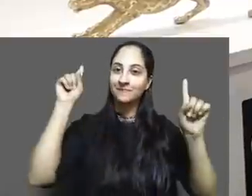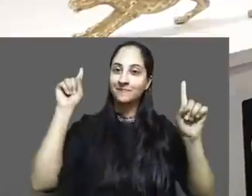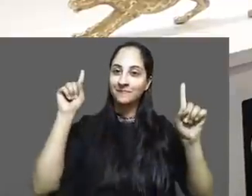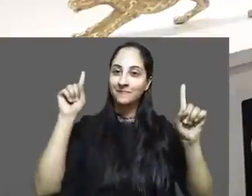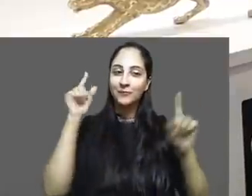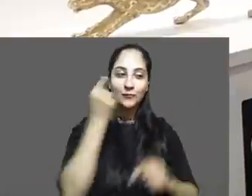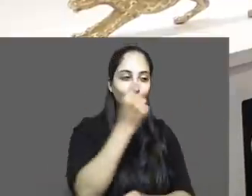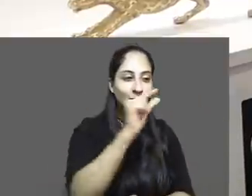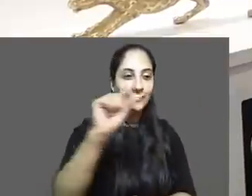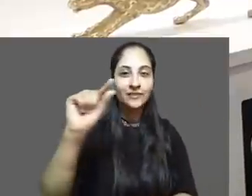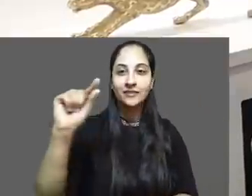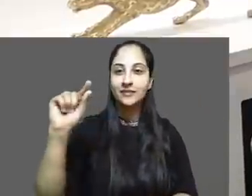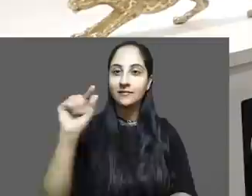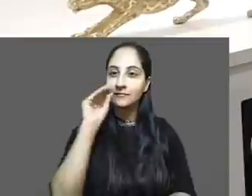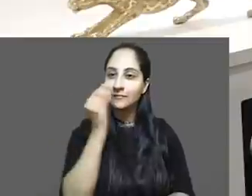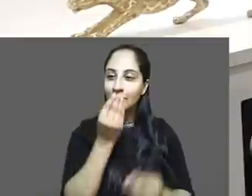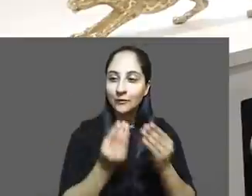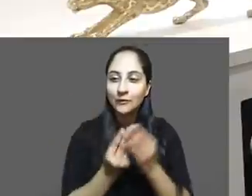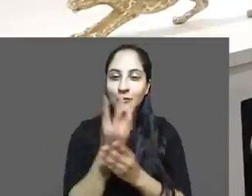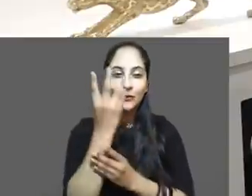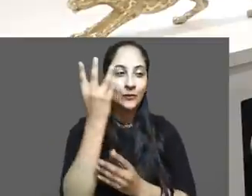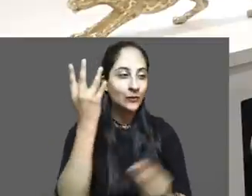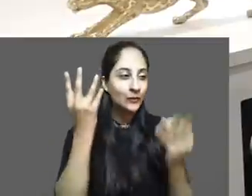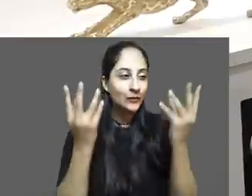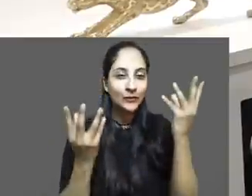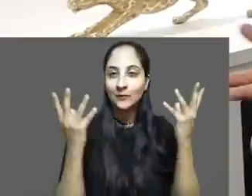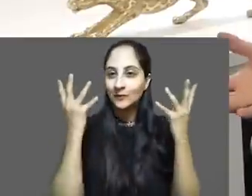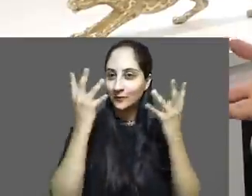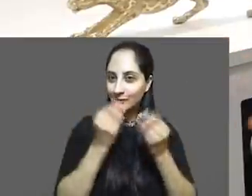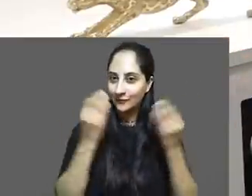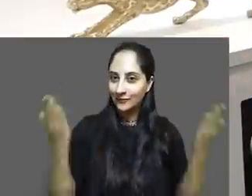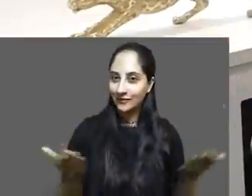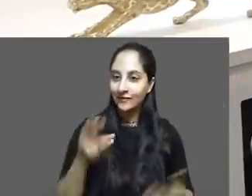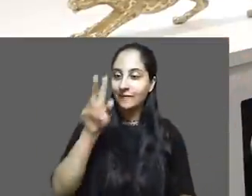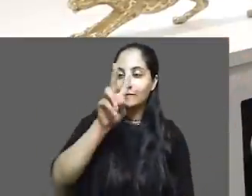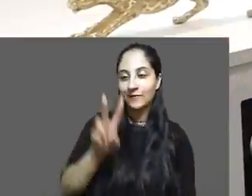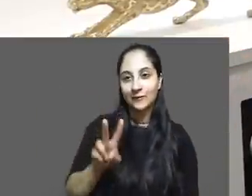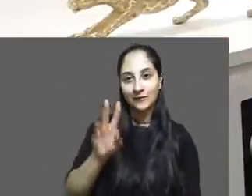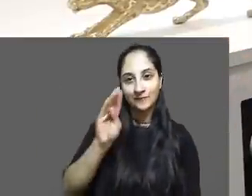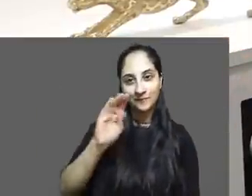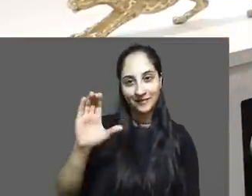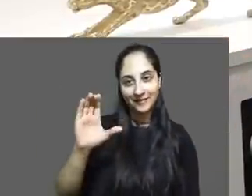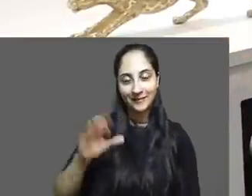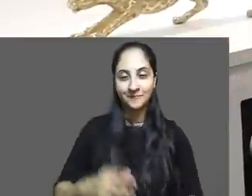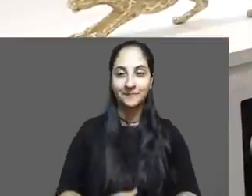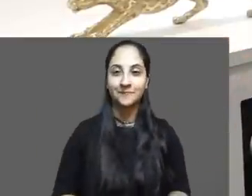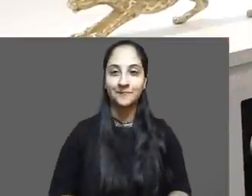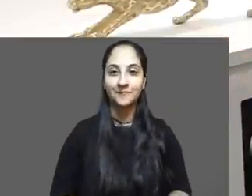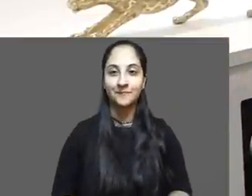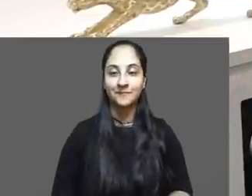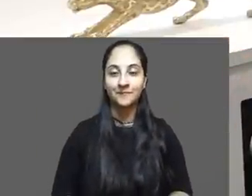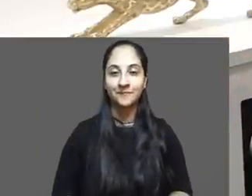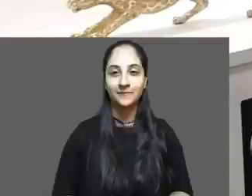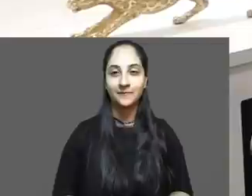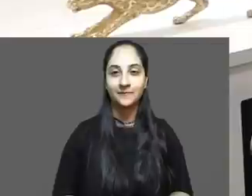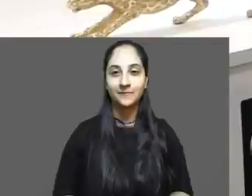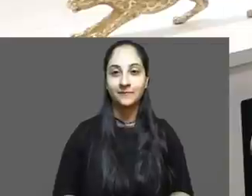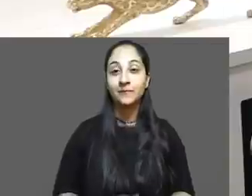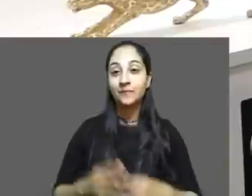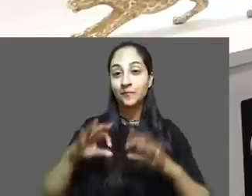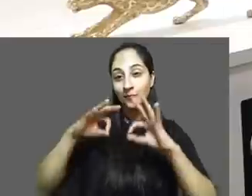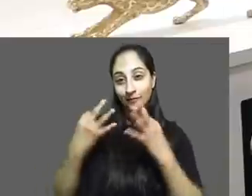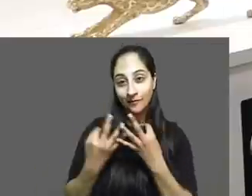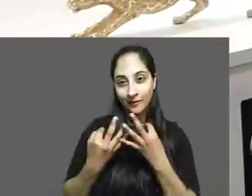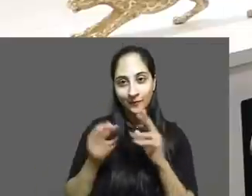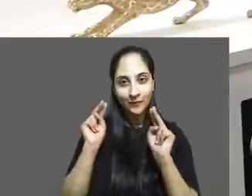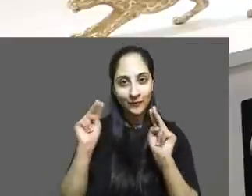greenery, cherry blossom trees and delicious tea. It's just the introduction you get to have when you live in beautiful Victoria. It's been